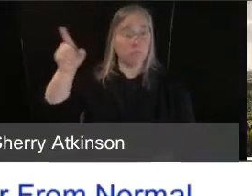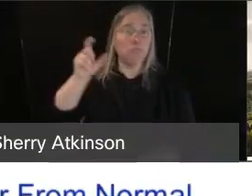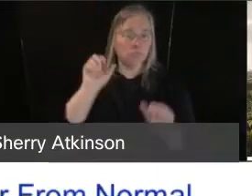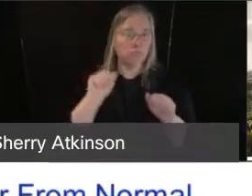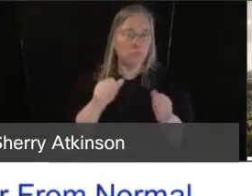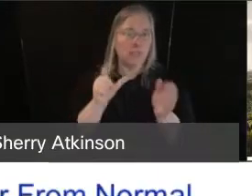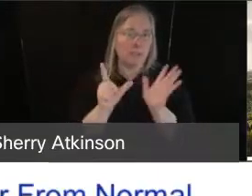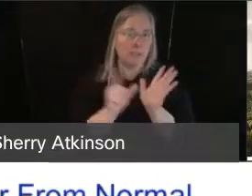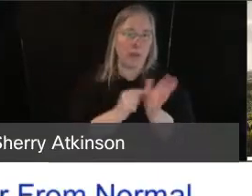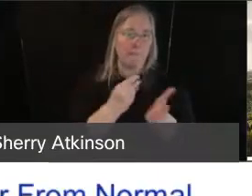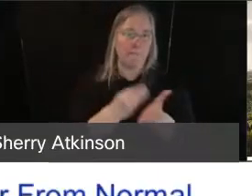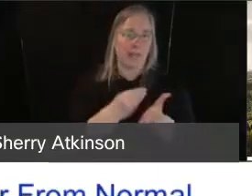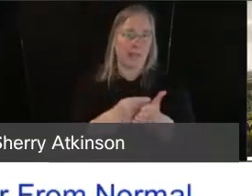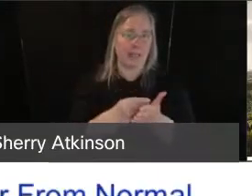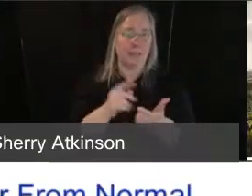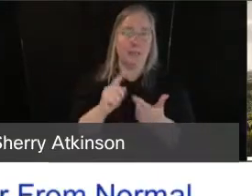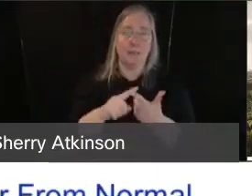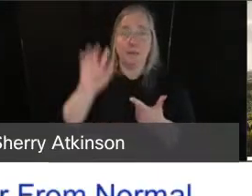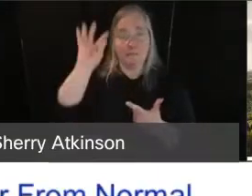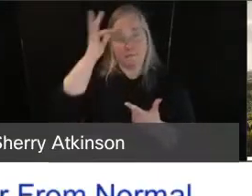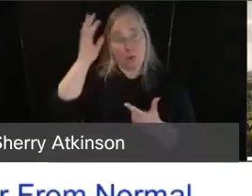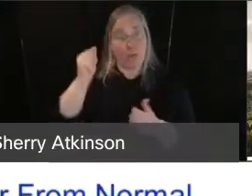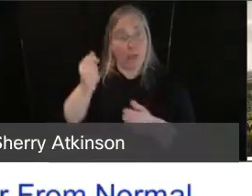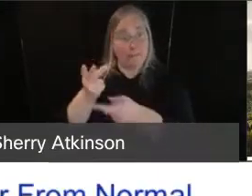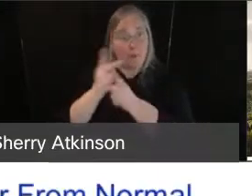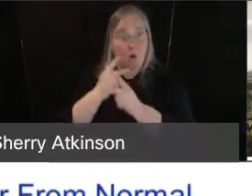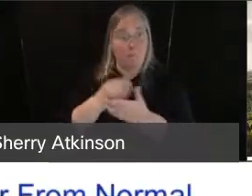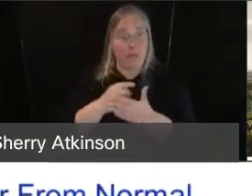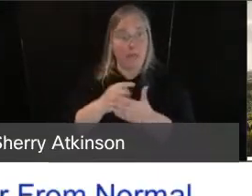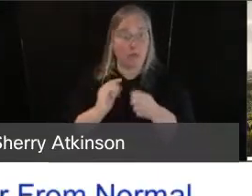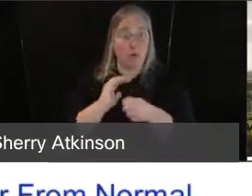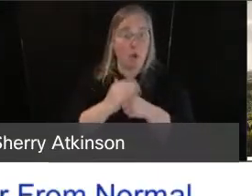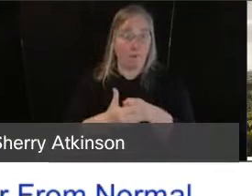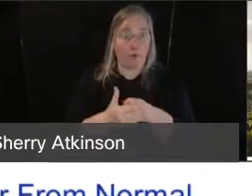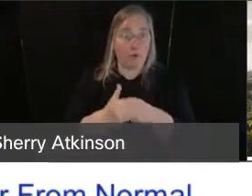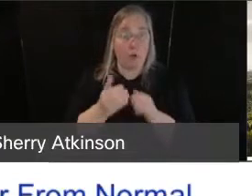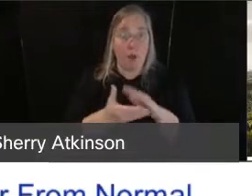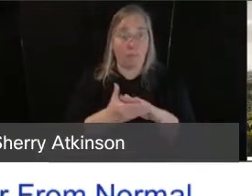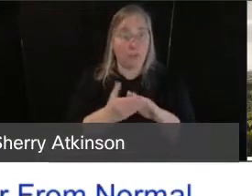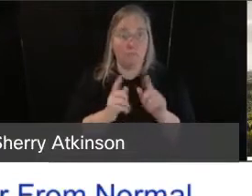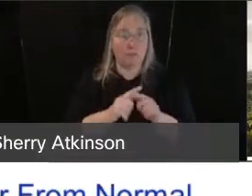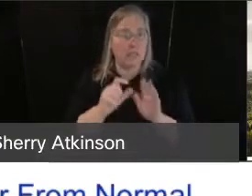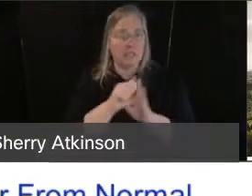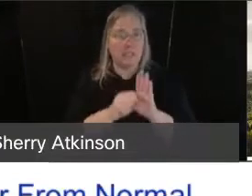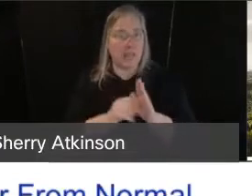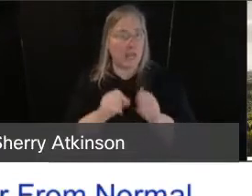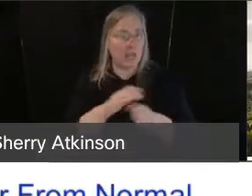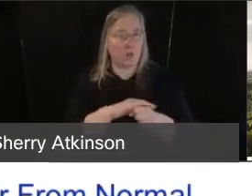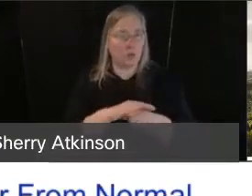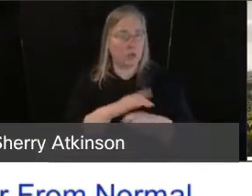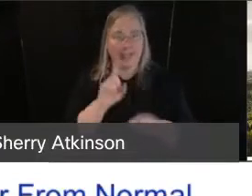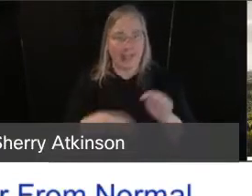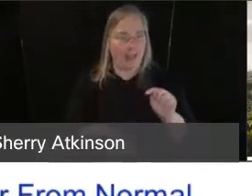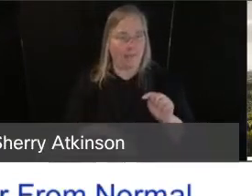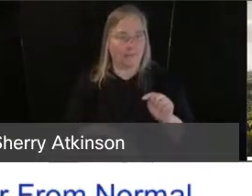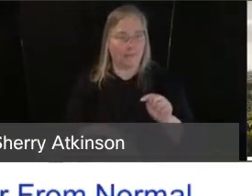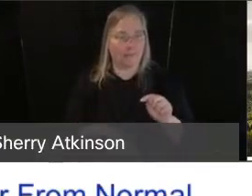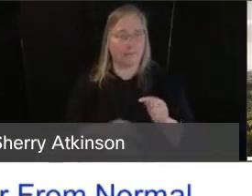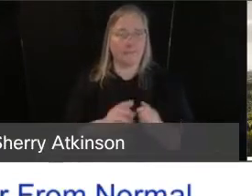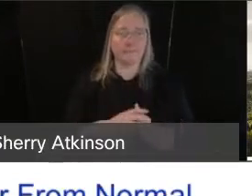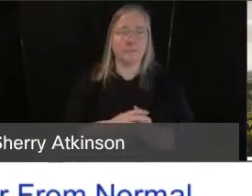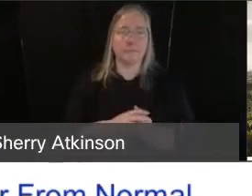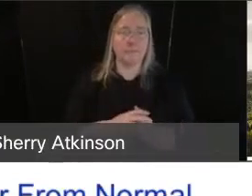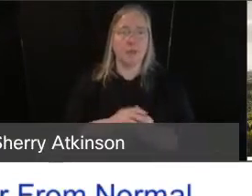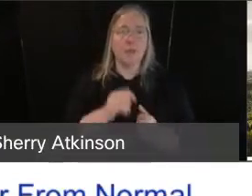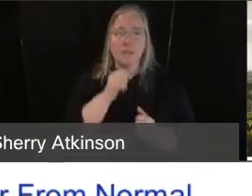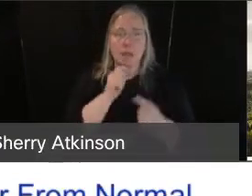federal government can borrow money to cover operations, but state and local governments cannot do that to cover operations. And more importantly, as